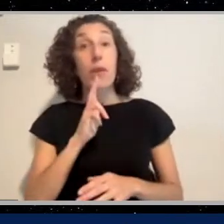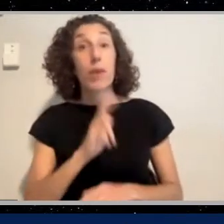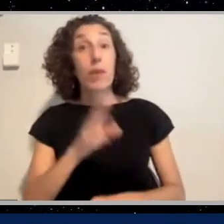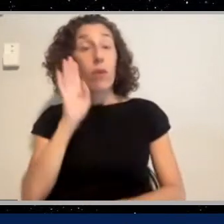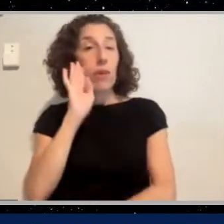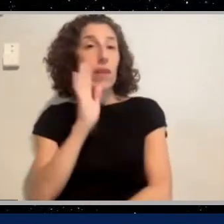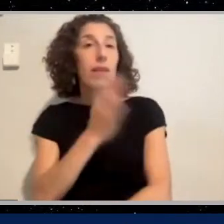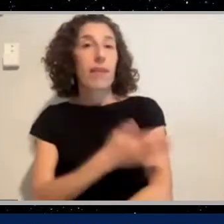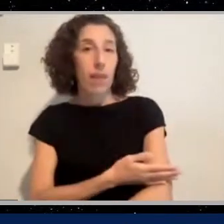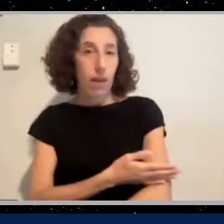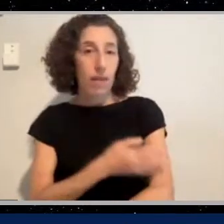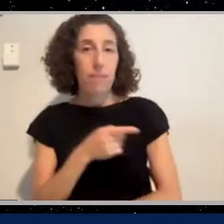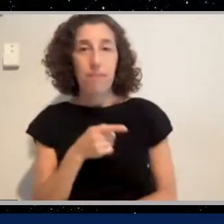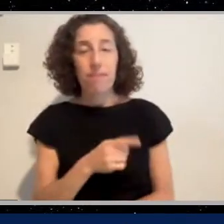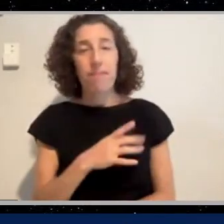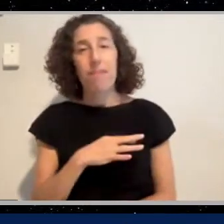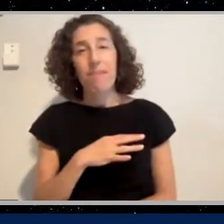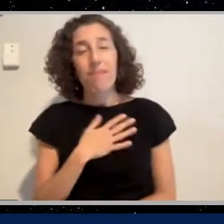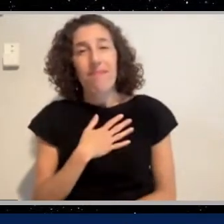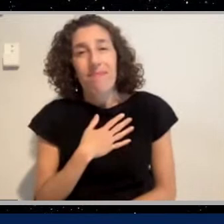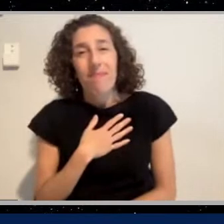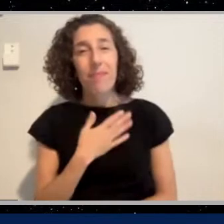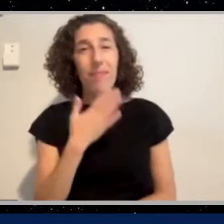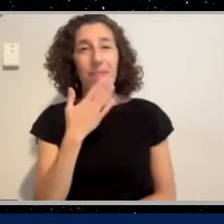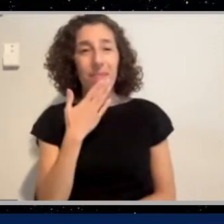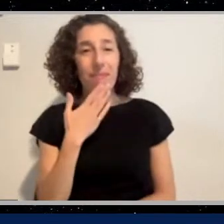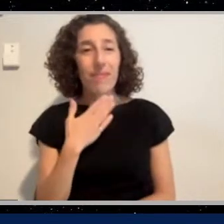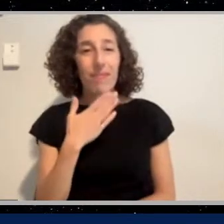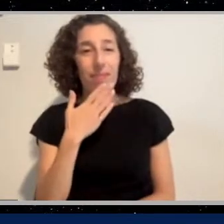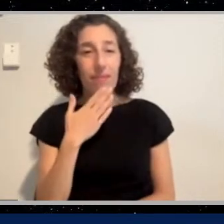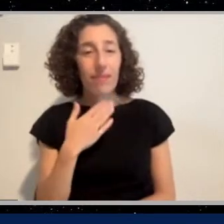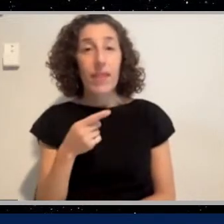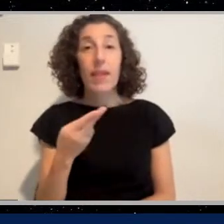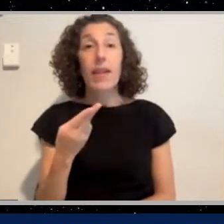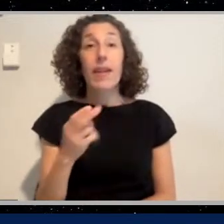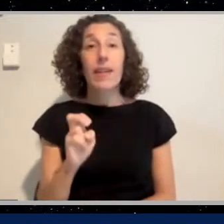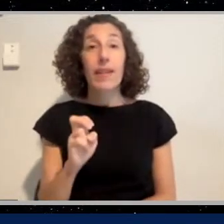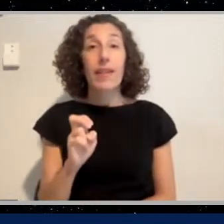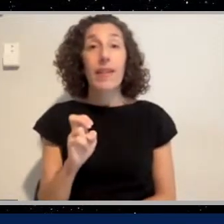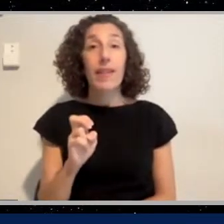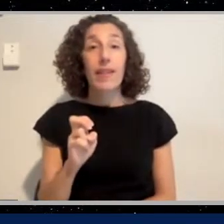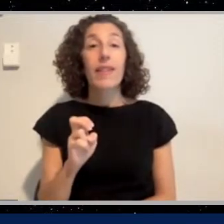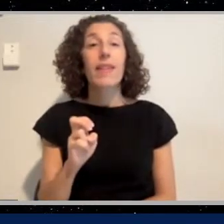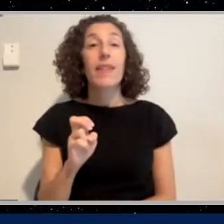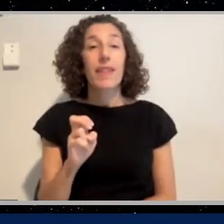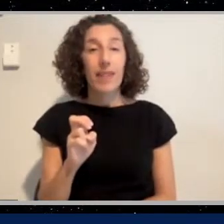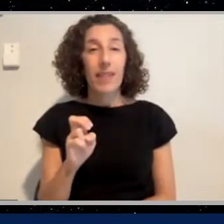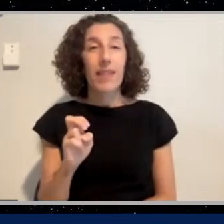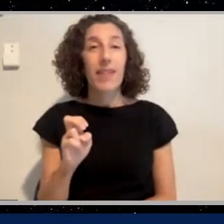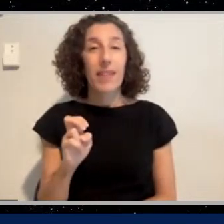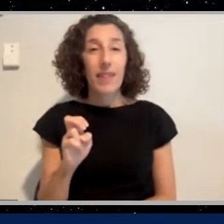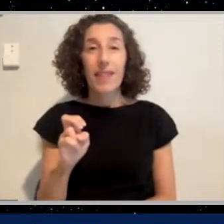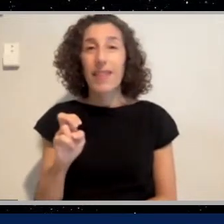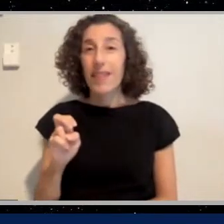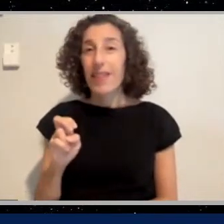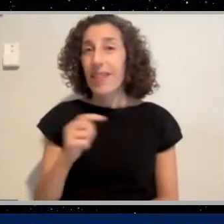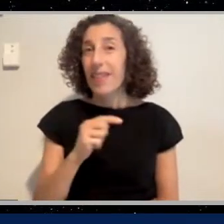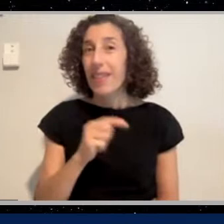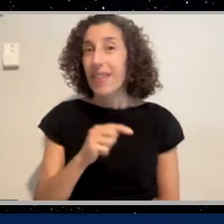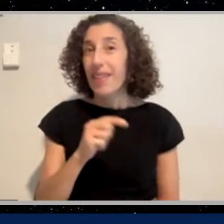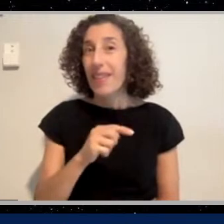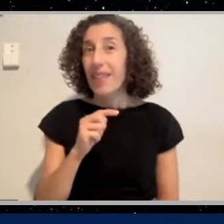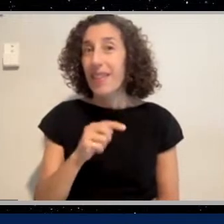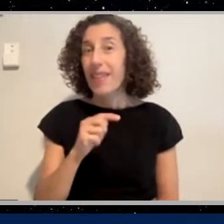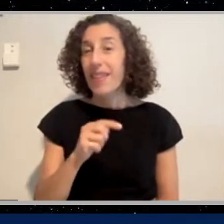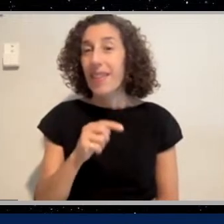during, the interview, was that he has almost like a GPS locked on, the moon. He's